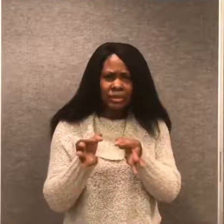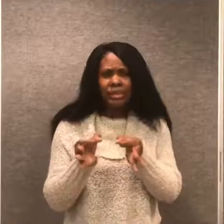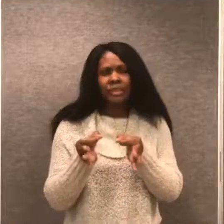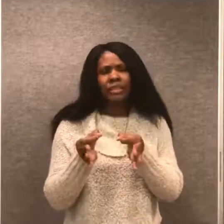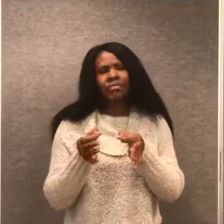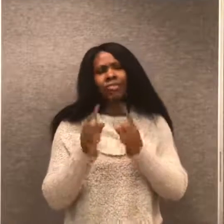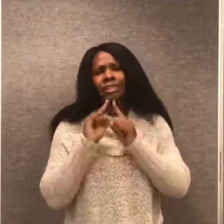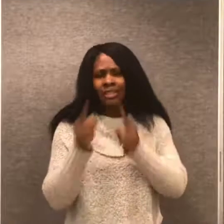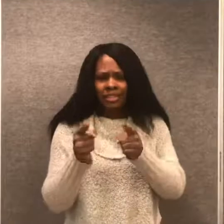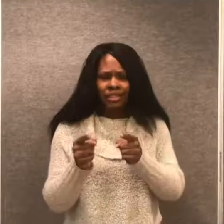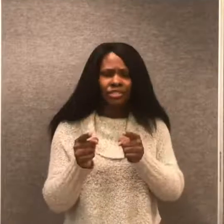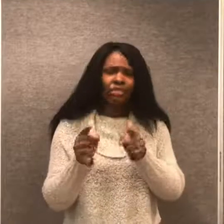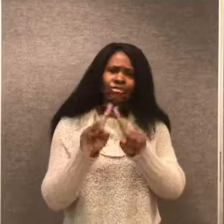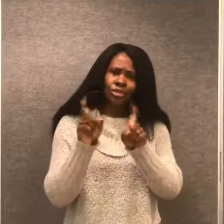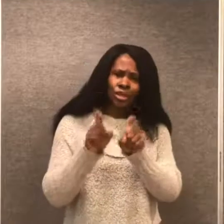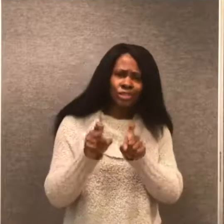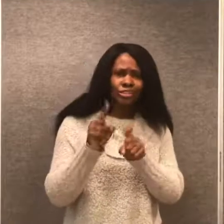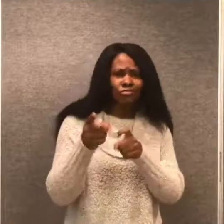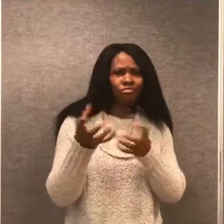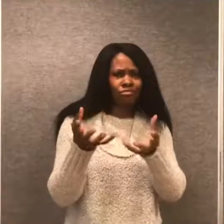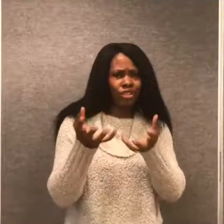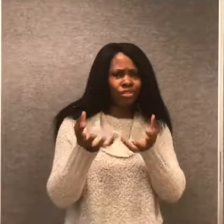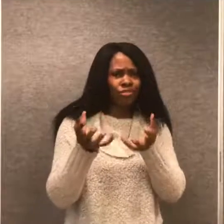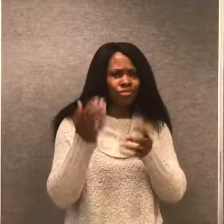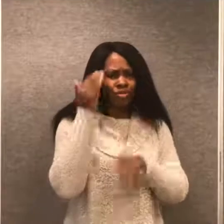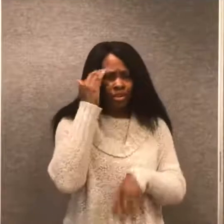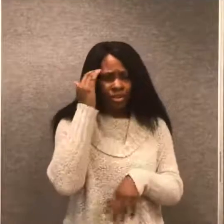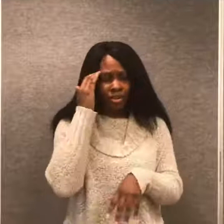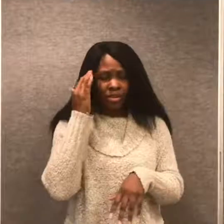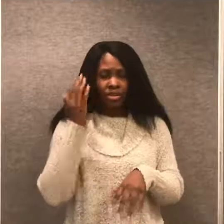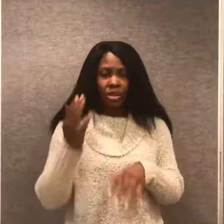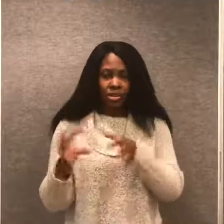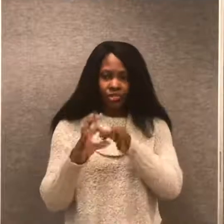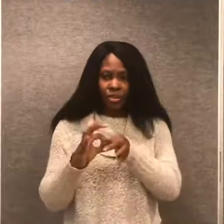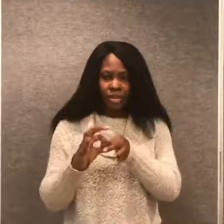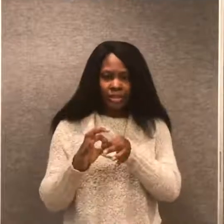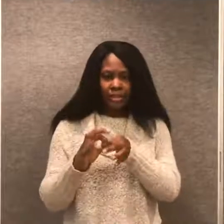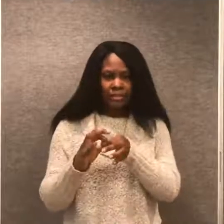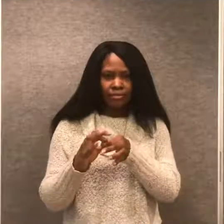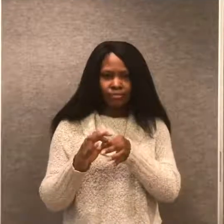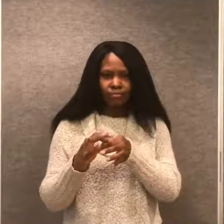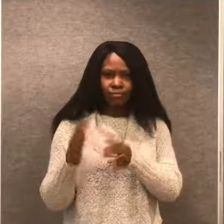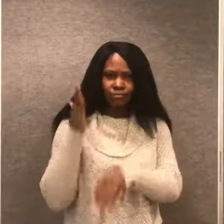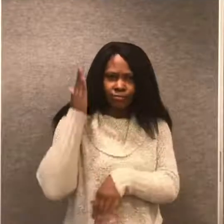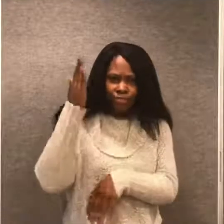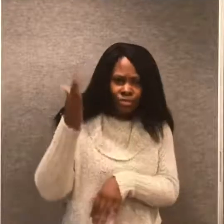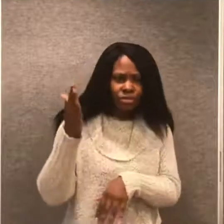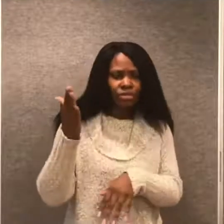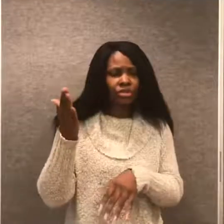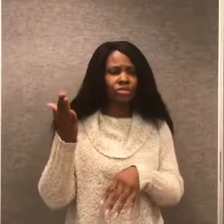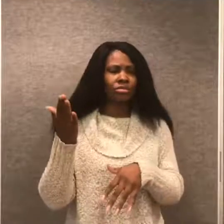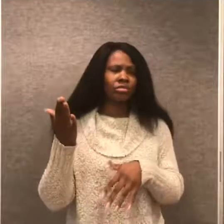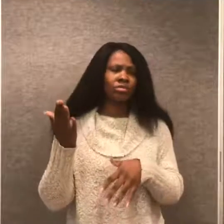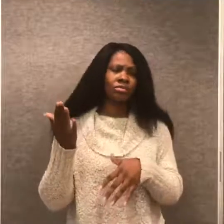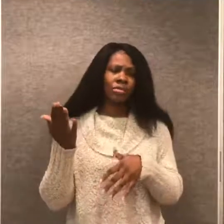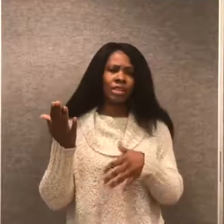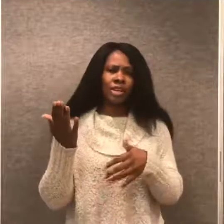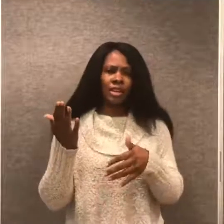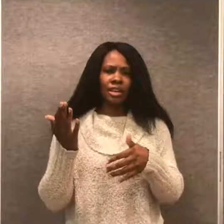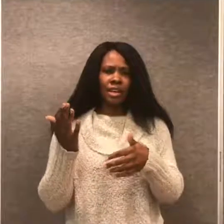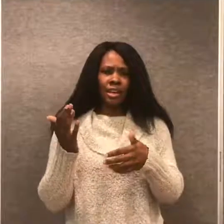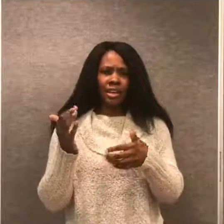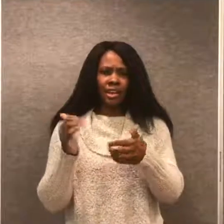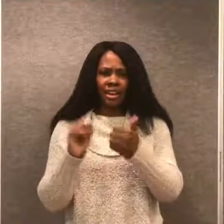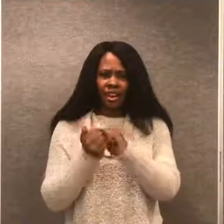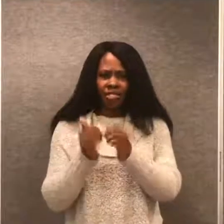questions that all of you really want to know about in terms of where we're going, in terms of the openings of our schools here